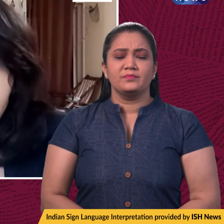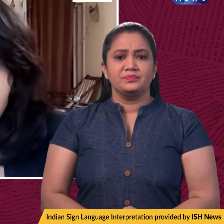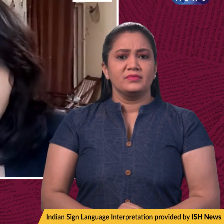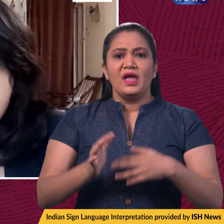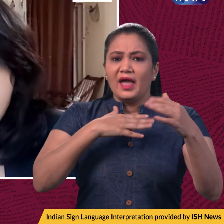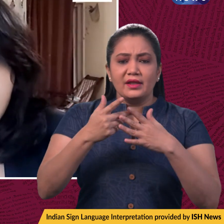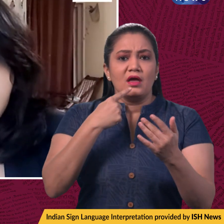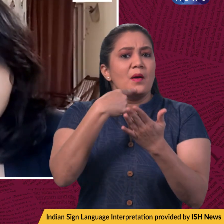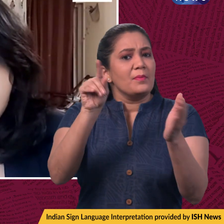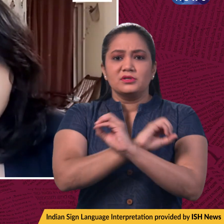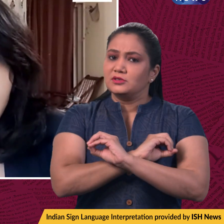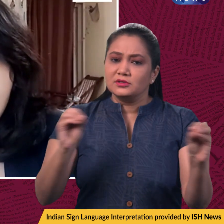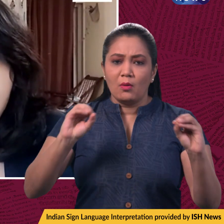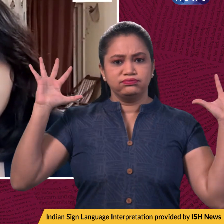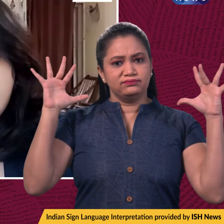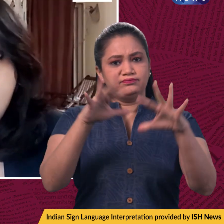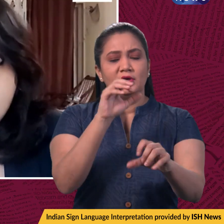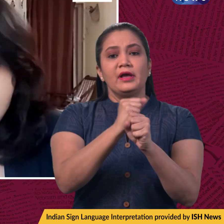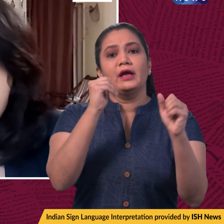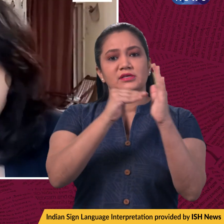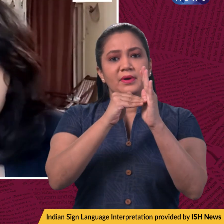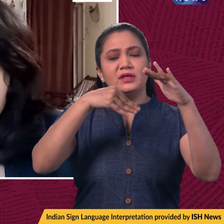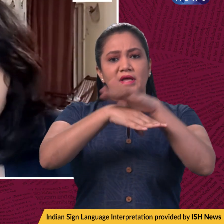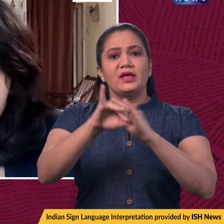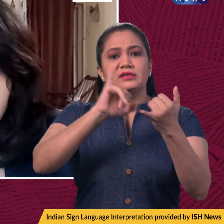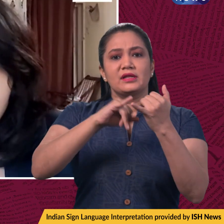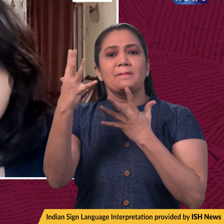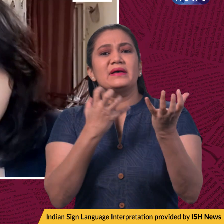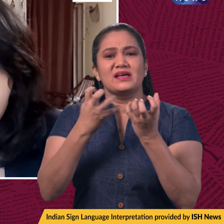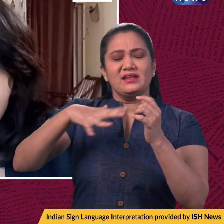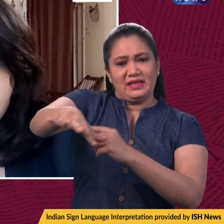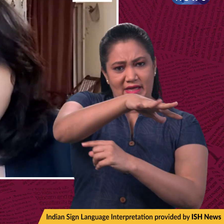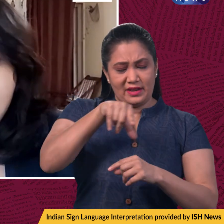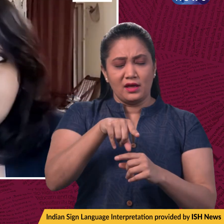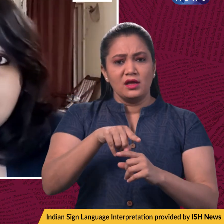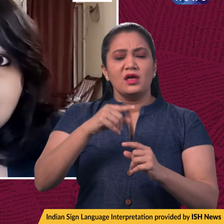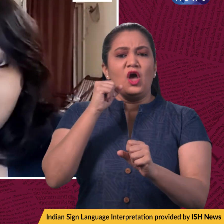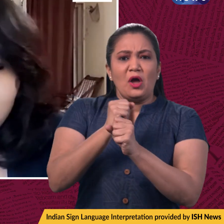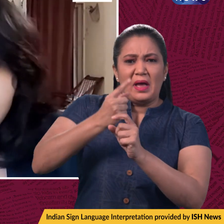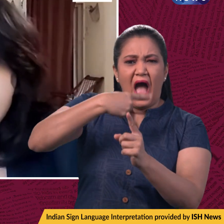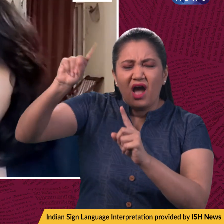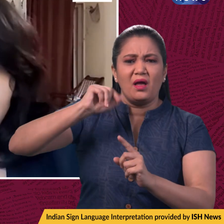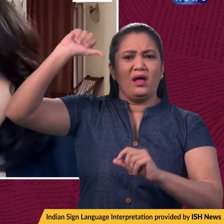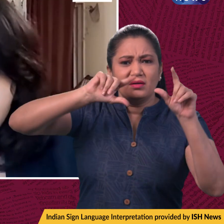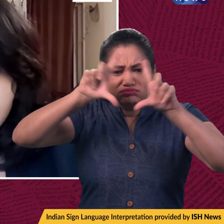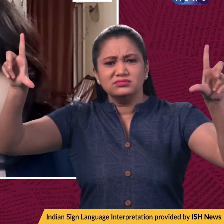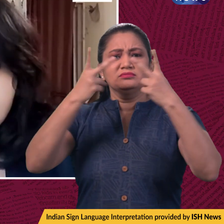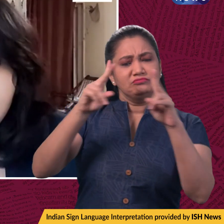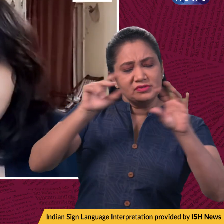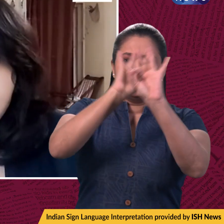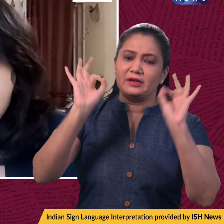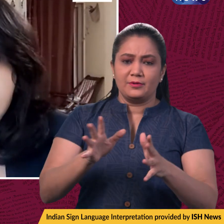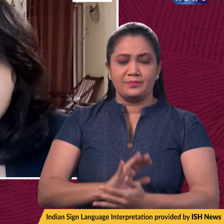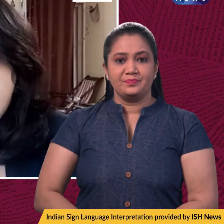women, without taking permission, had gathered in Ghaziabad's Sunny Bazaar Road with anti-government